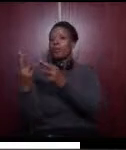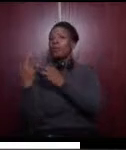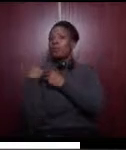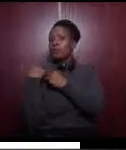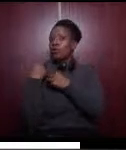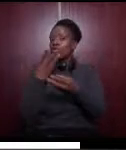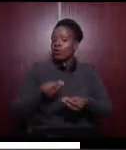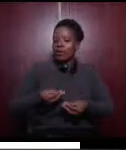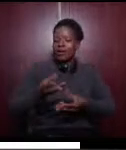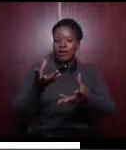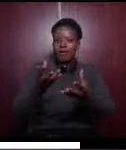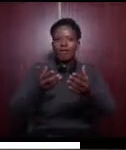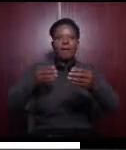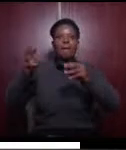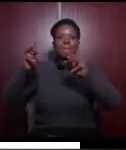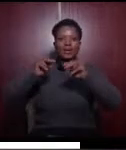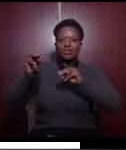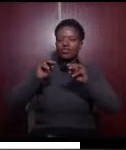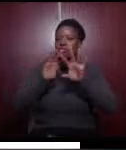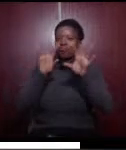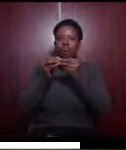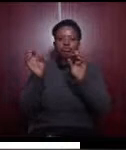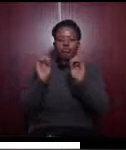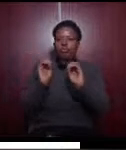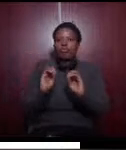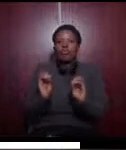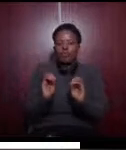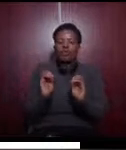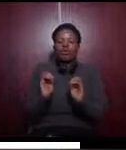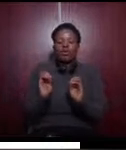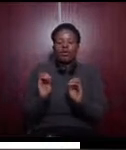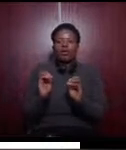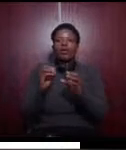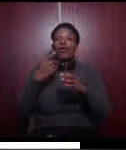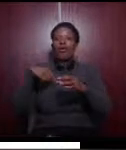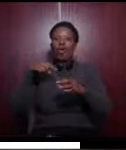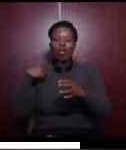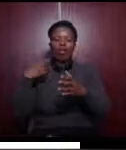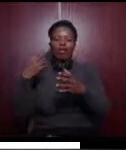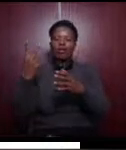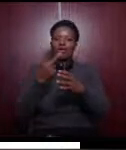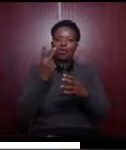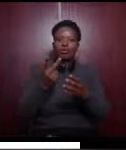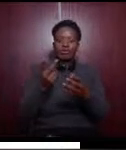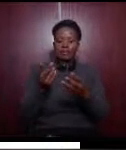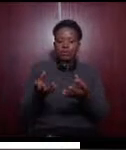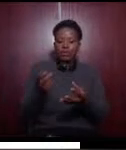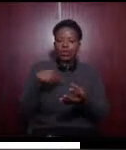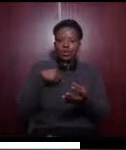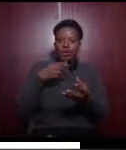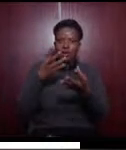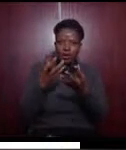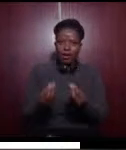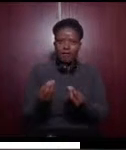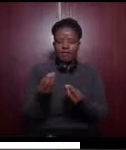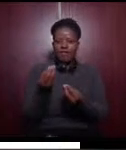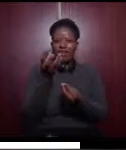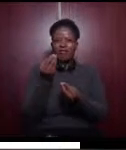providing management over those funds. And then all liabilities, assets will then be transferred to the new